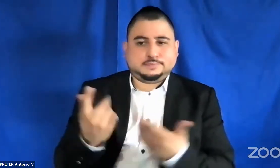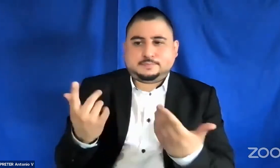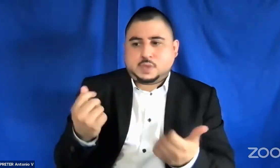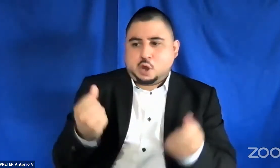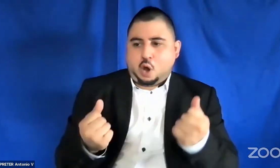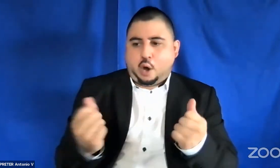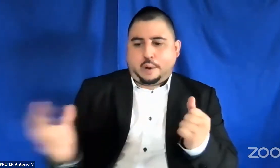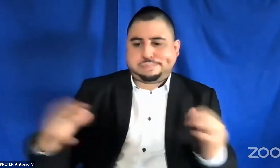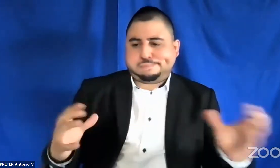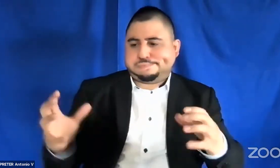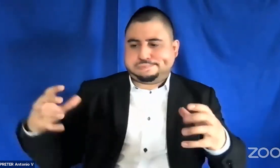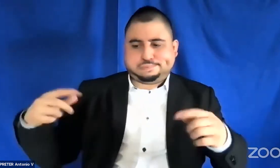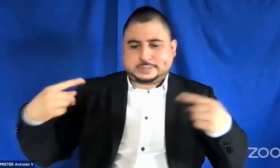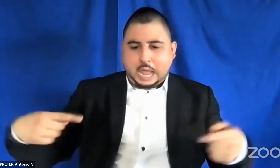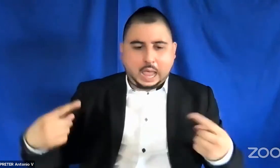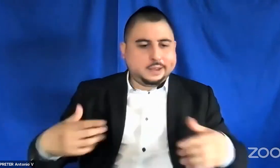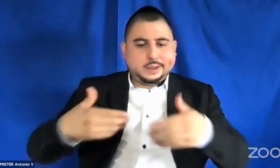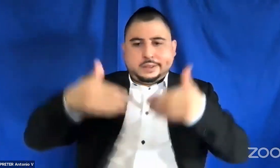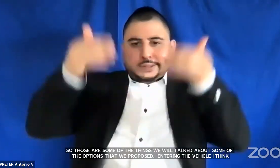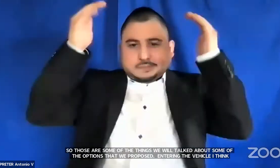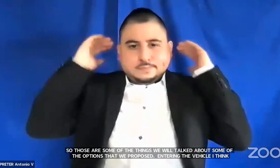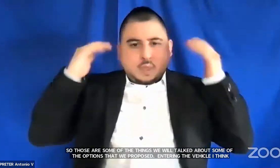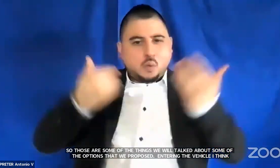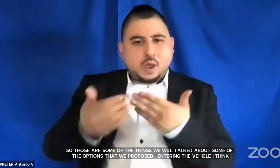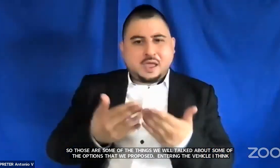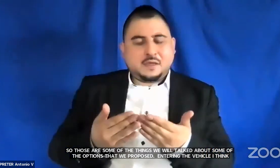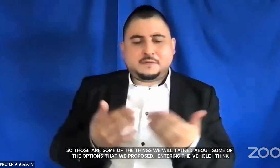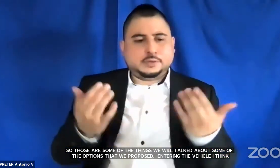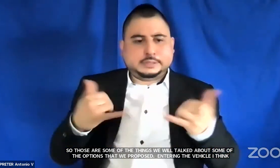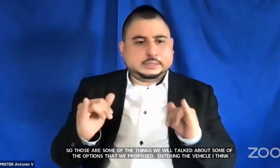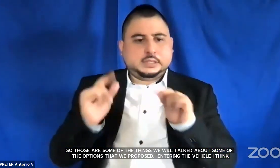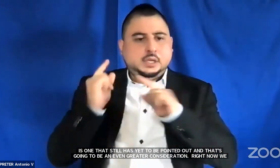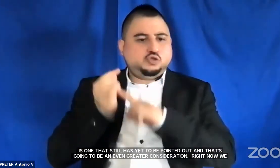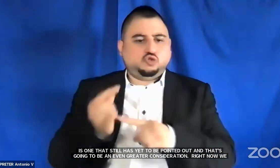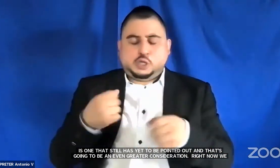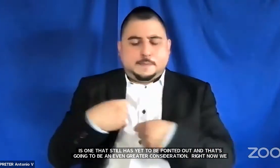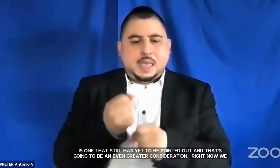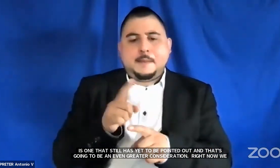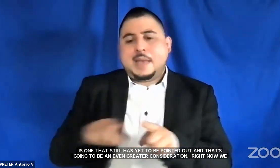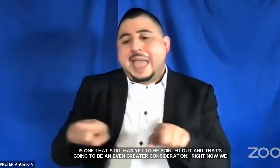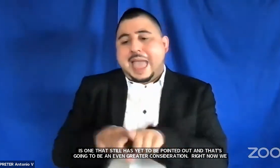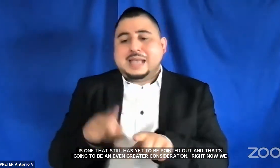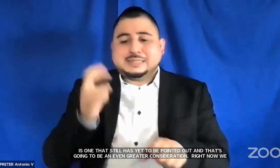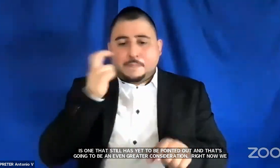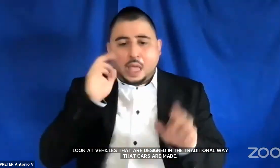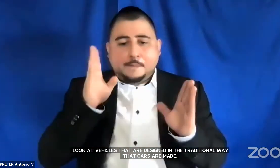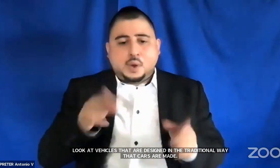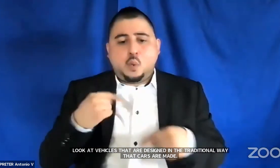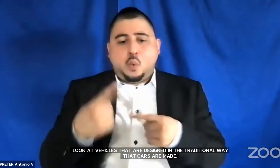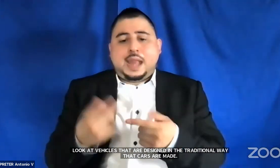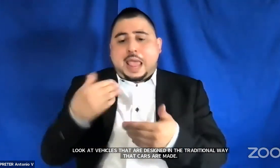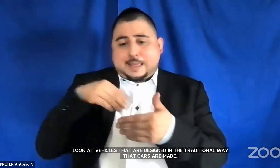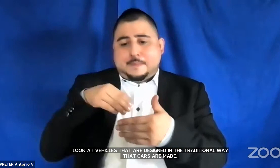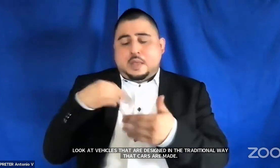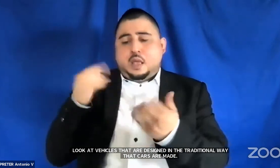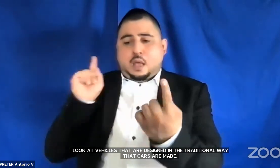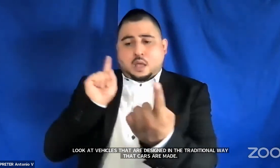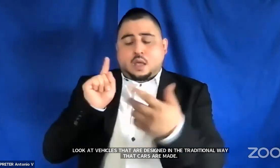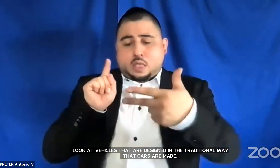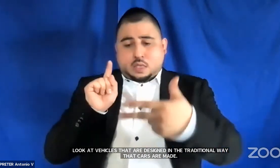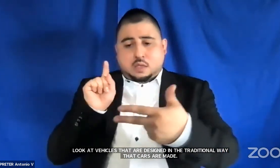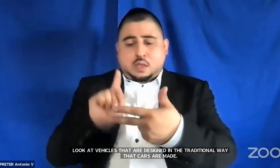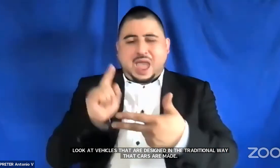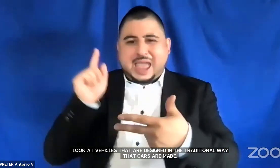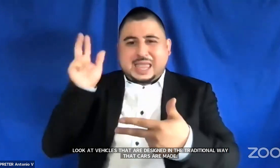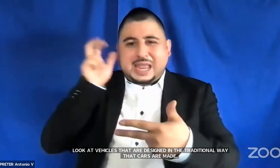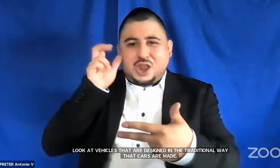are made. Just to give you a little insight on some training, as a blind person, when I approach a vehicle, I can orient based on the ambient